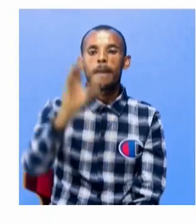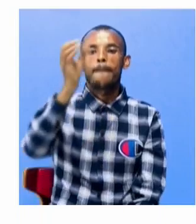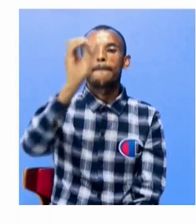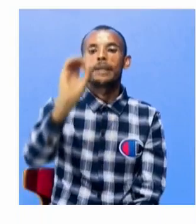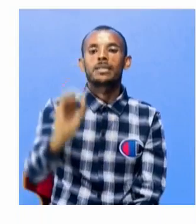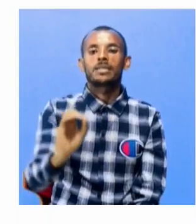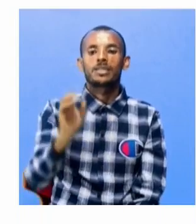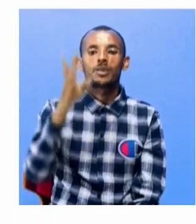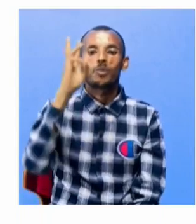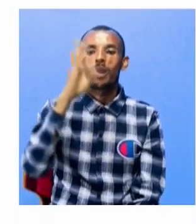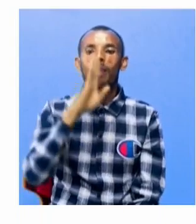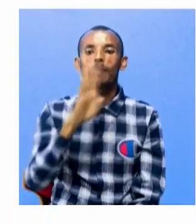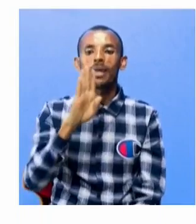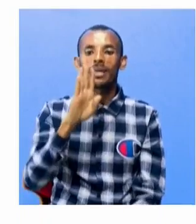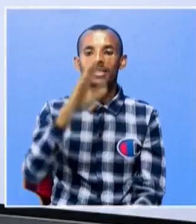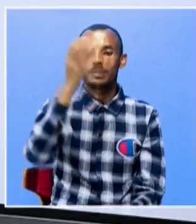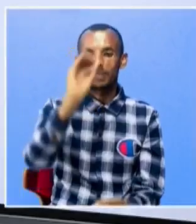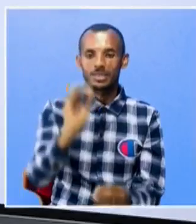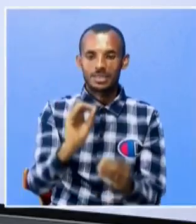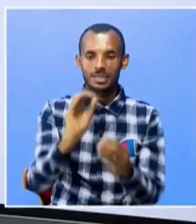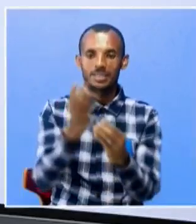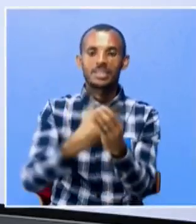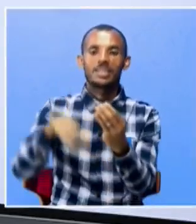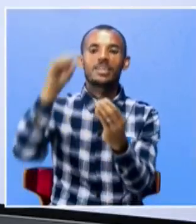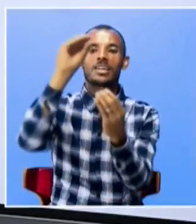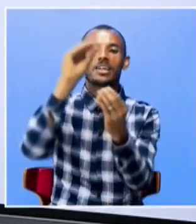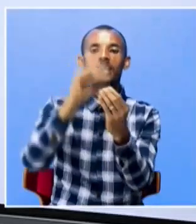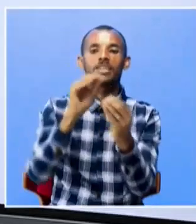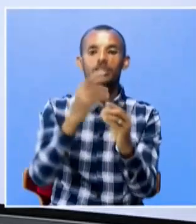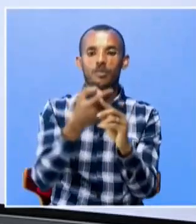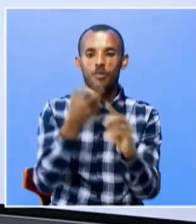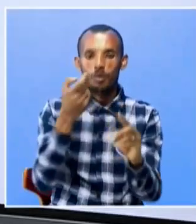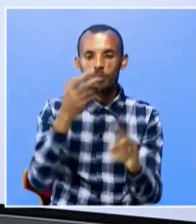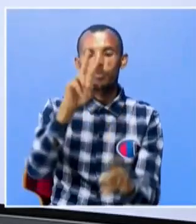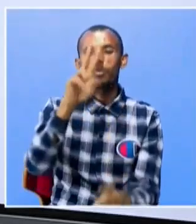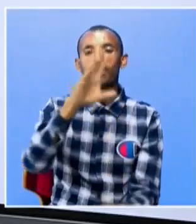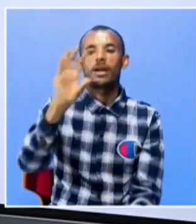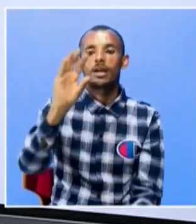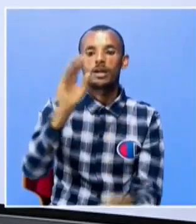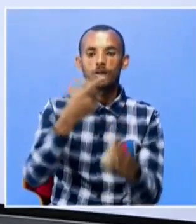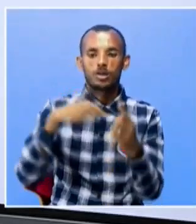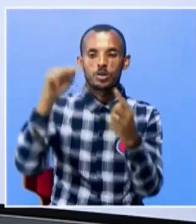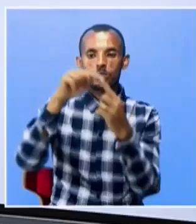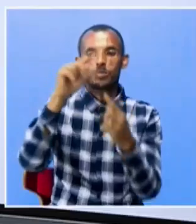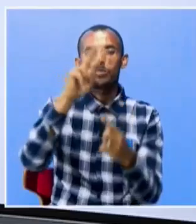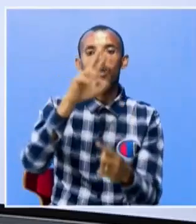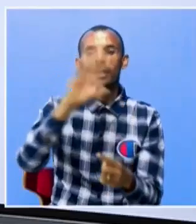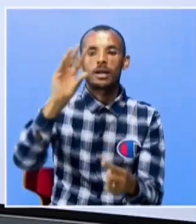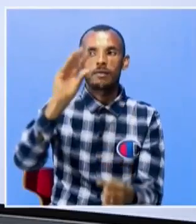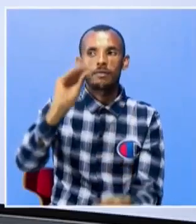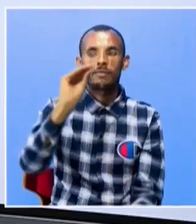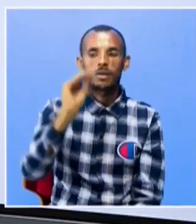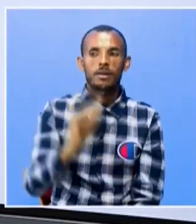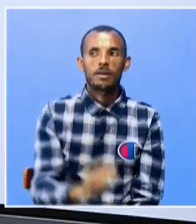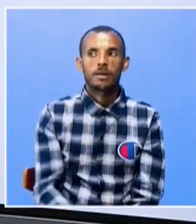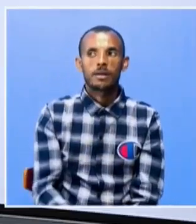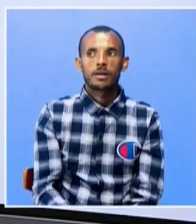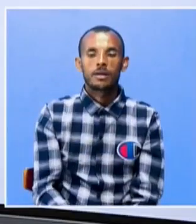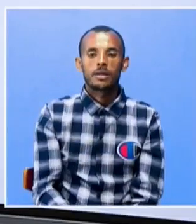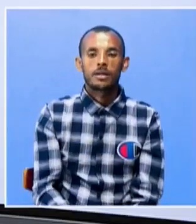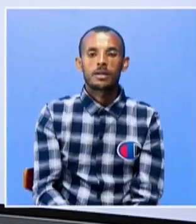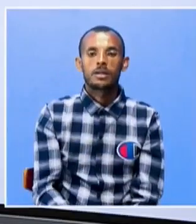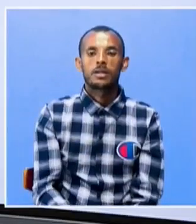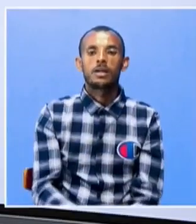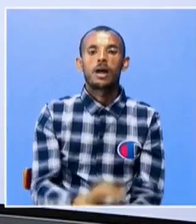will be the percent increase from 200 to 250. Then